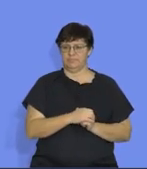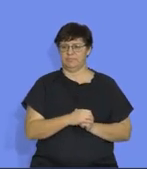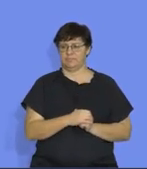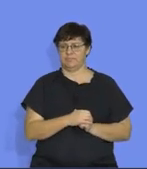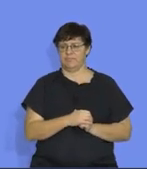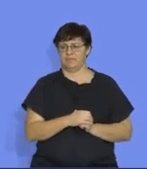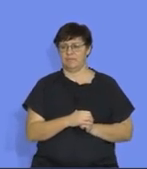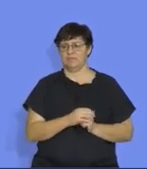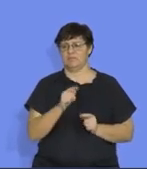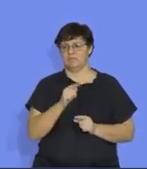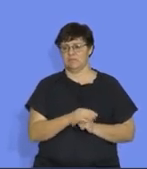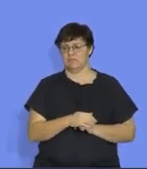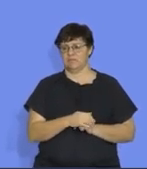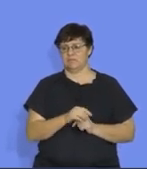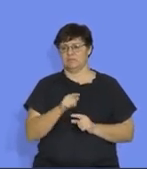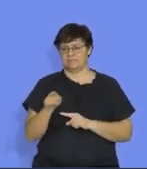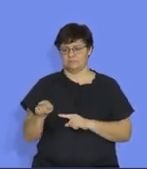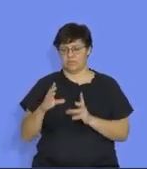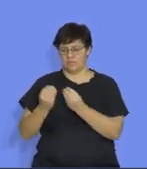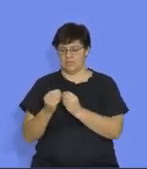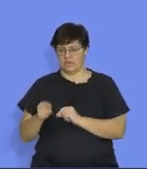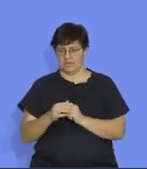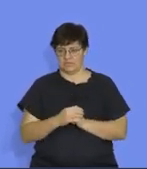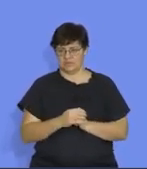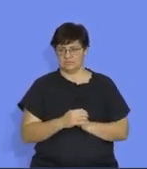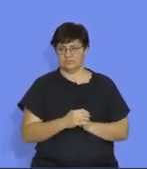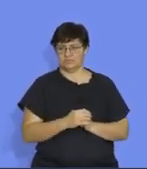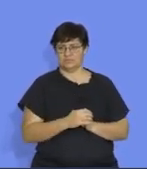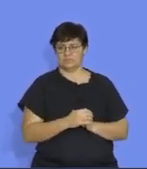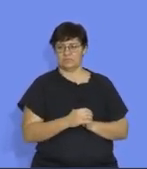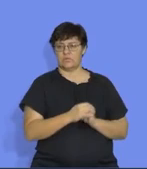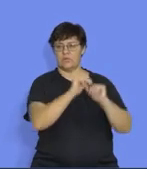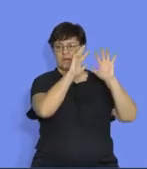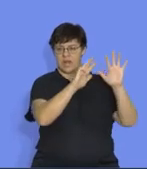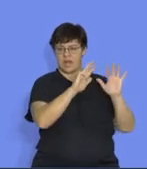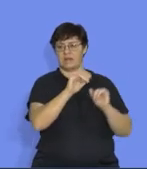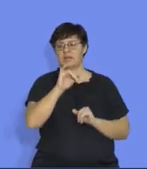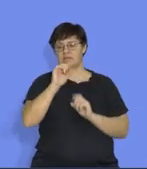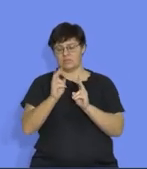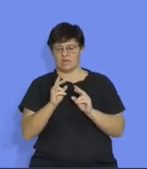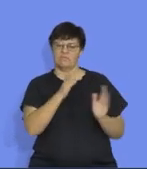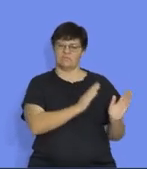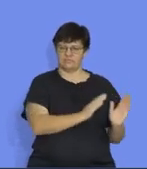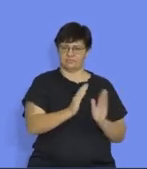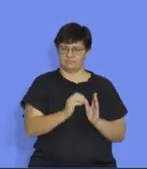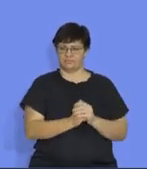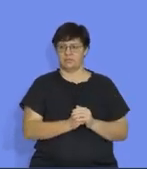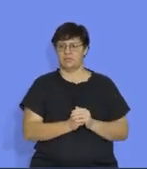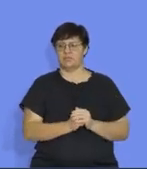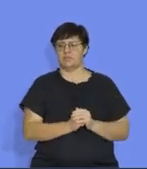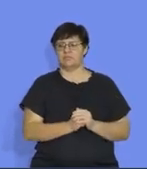y, and x is equal to 1 goes with negative 4 is equal to y.